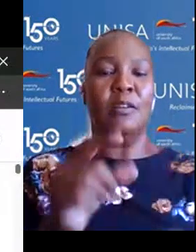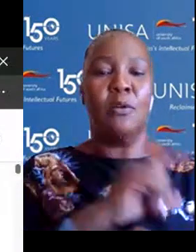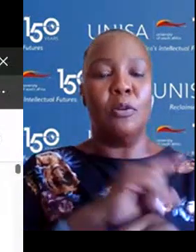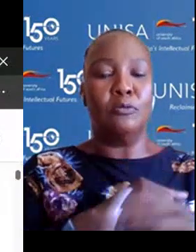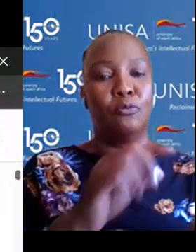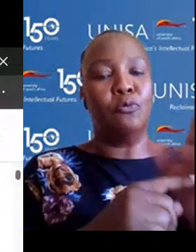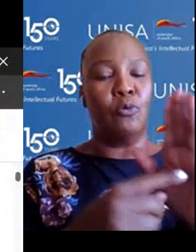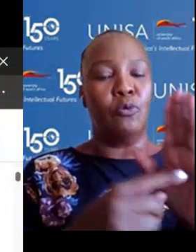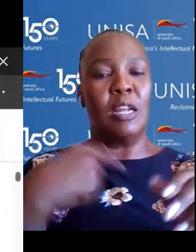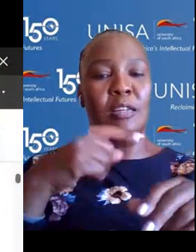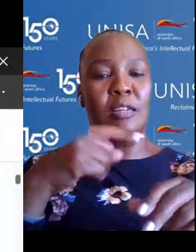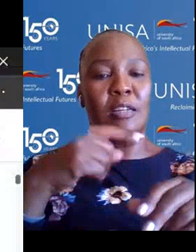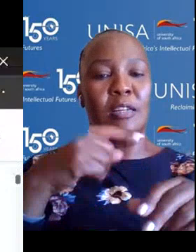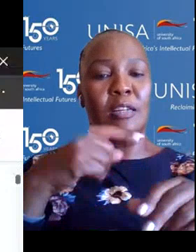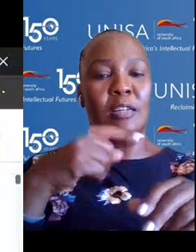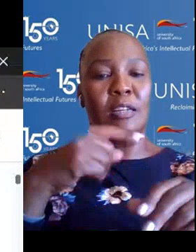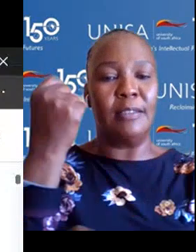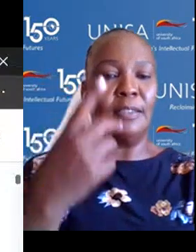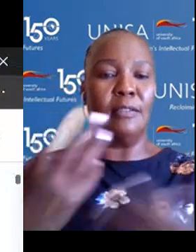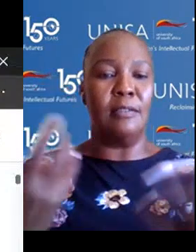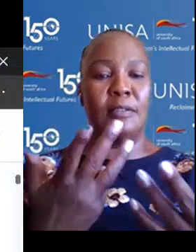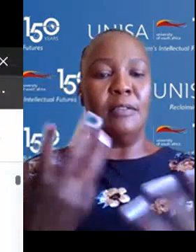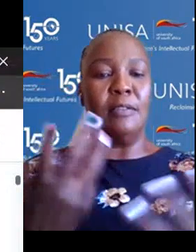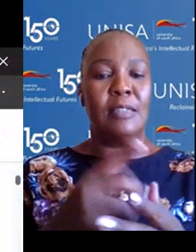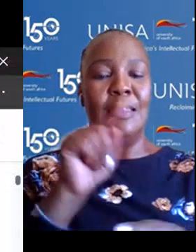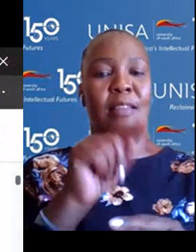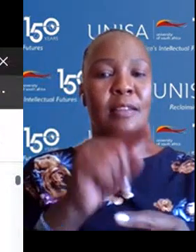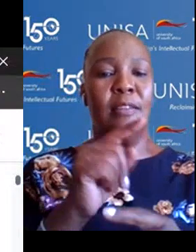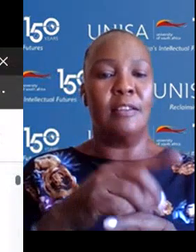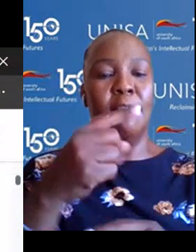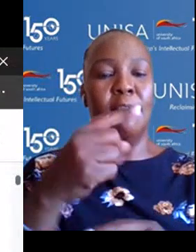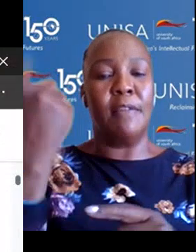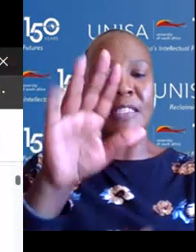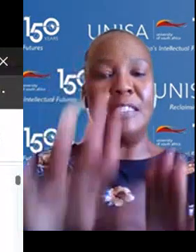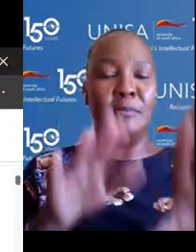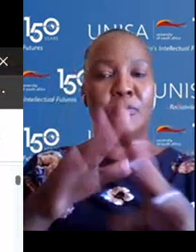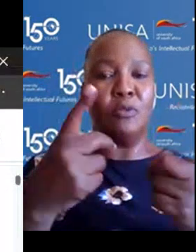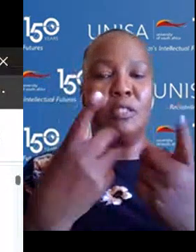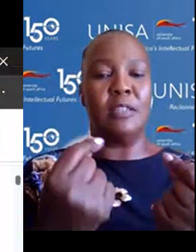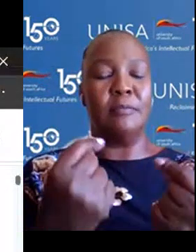us that you do understand these, the first steps that we've done.